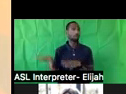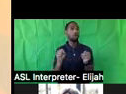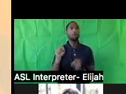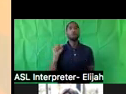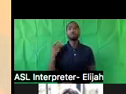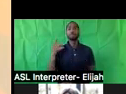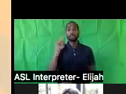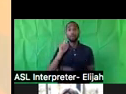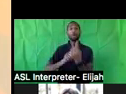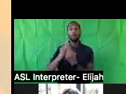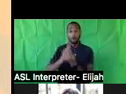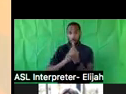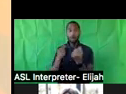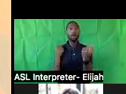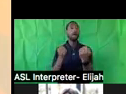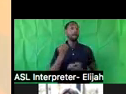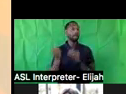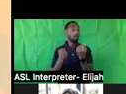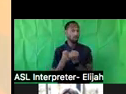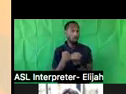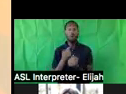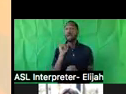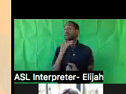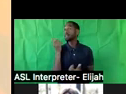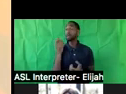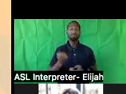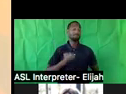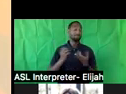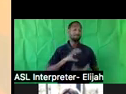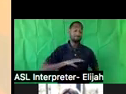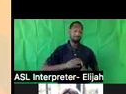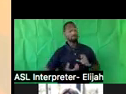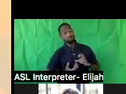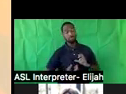connection and emotional support. So if anything comes up for you during this